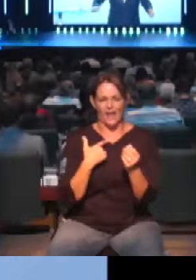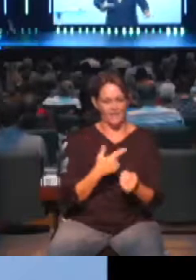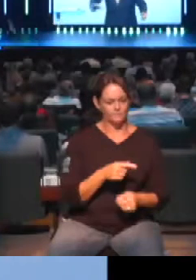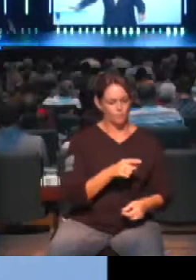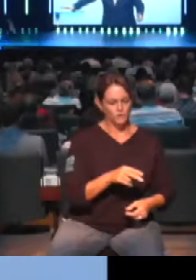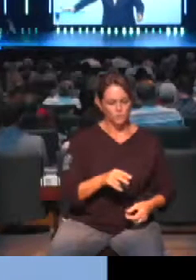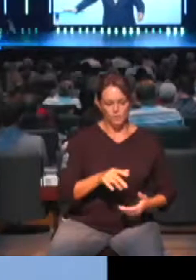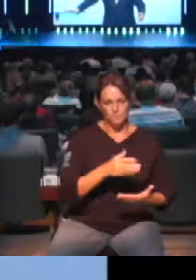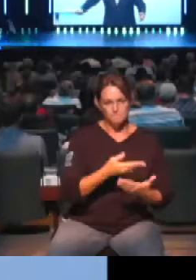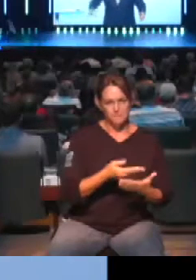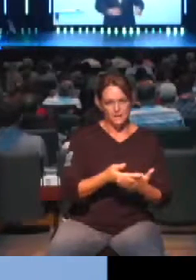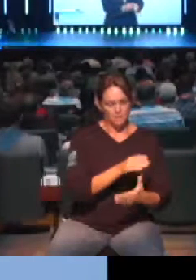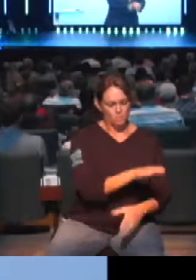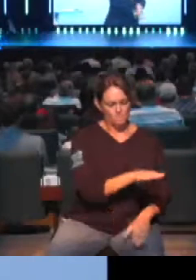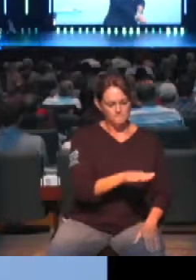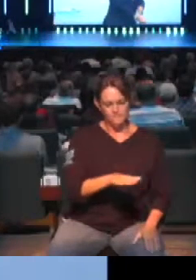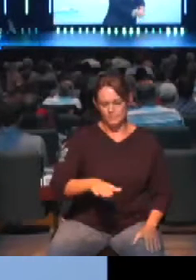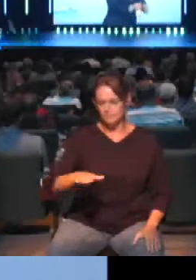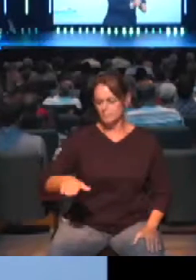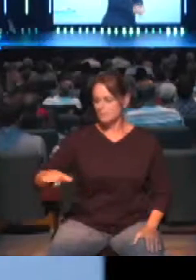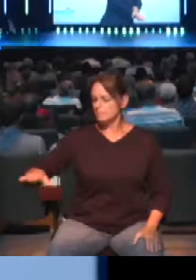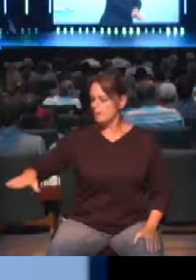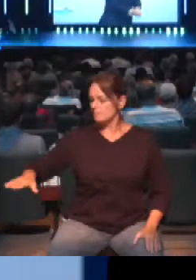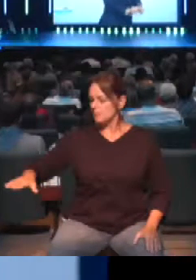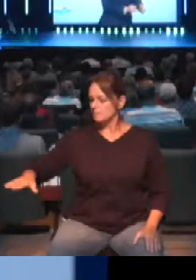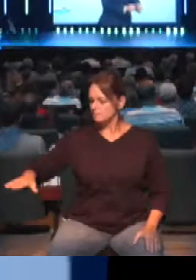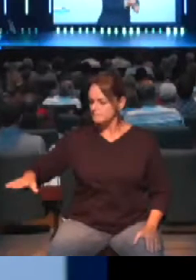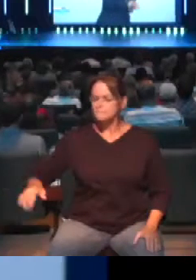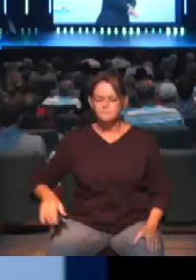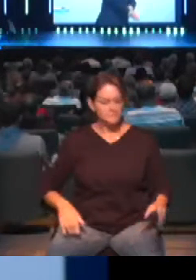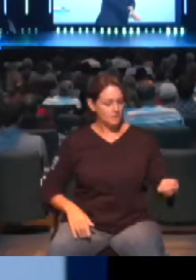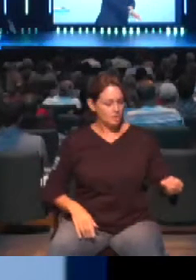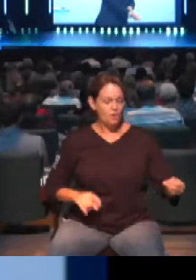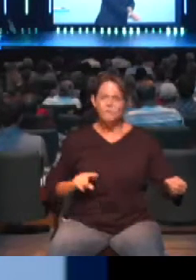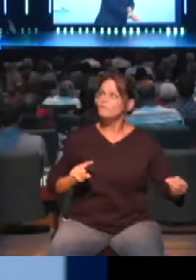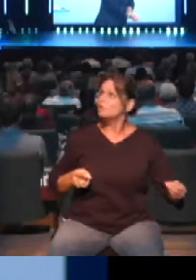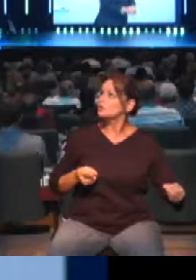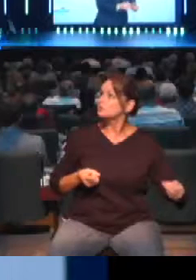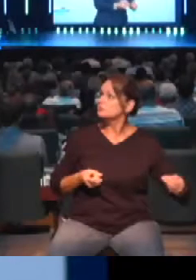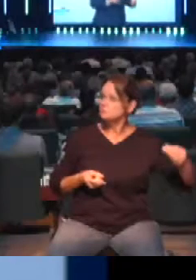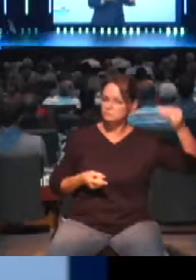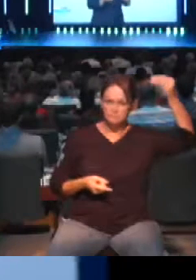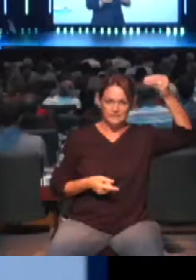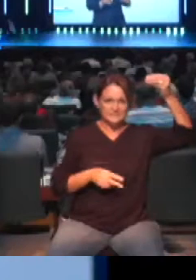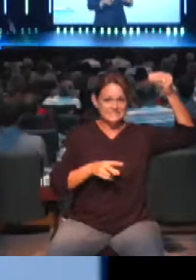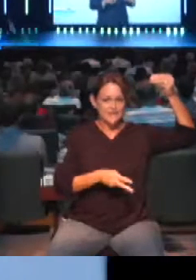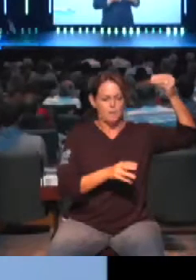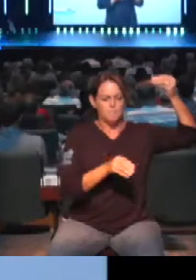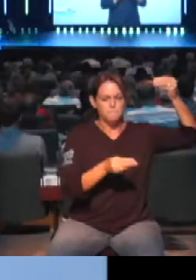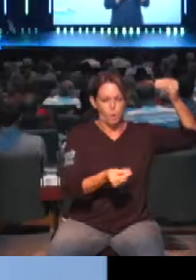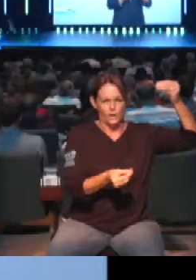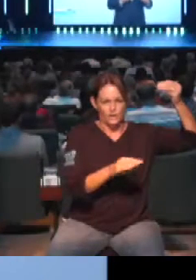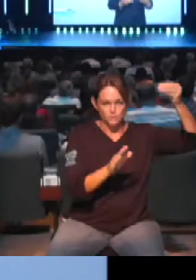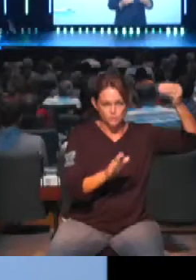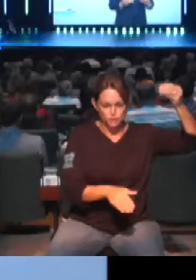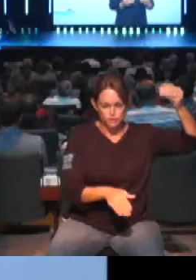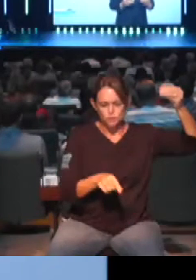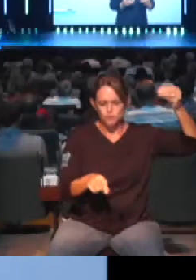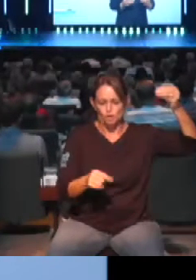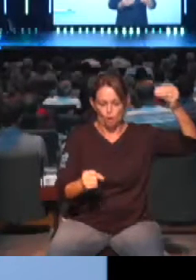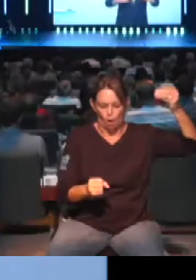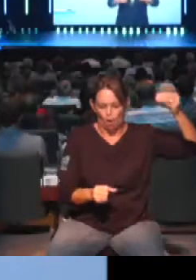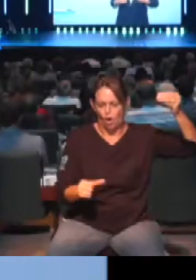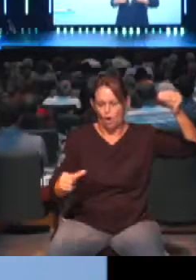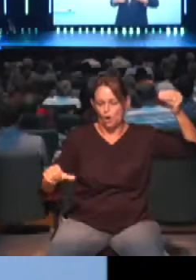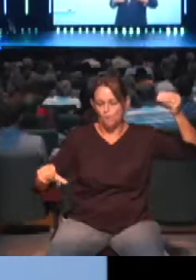bills, before I do that, here's the first. Here's the first portion. I'm putting you first in my life. Now, I'm not saying being legalistic about it, all